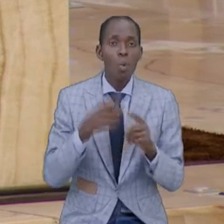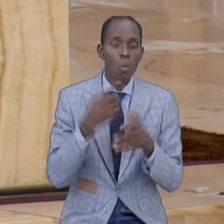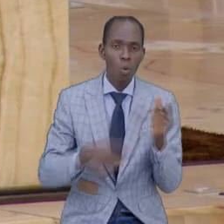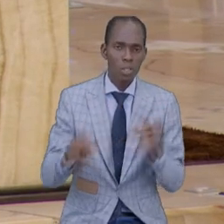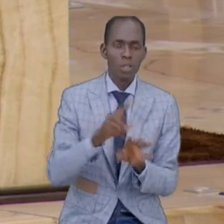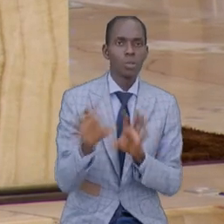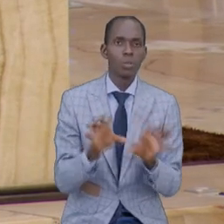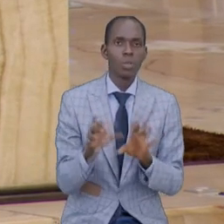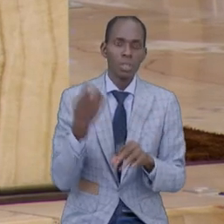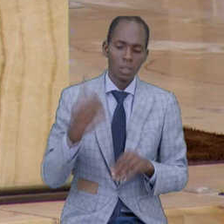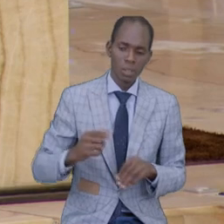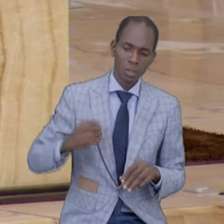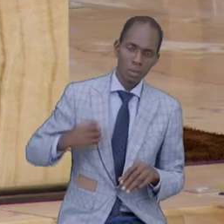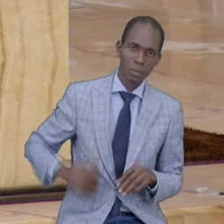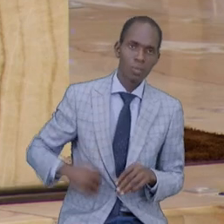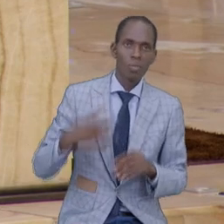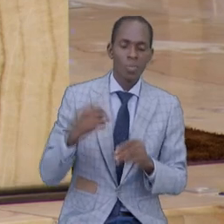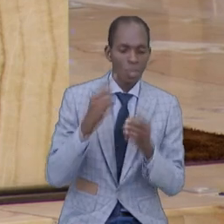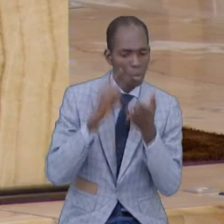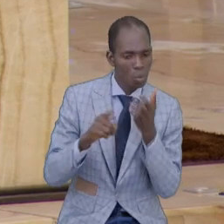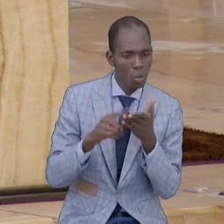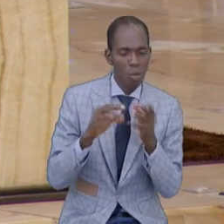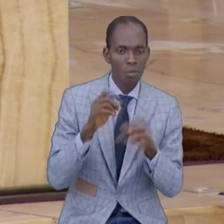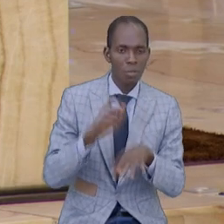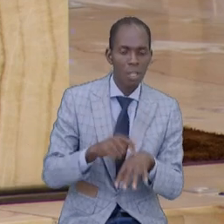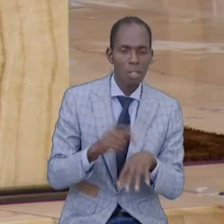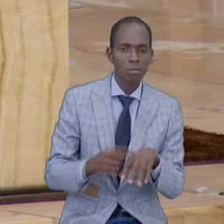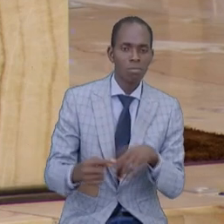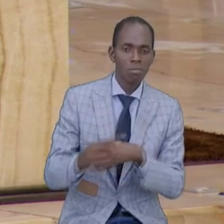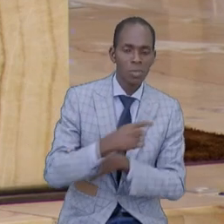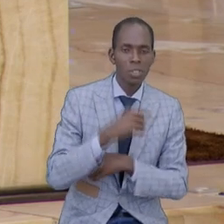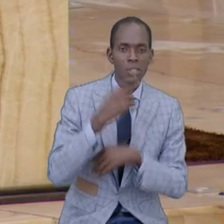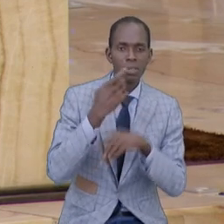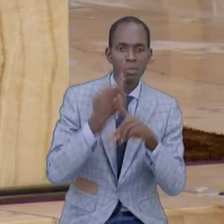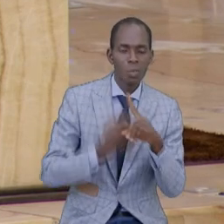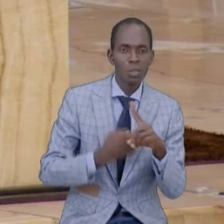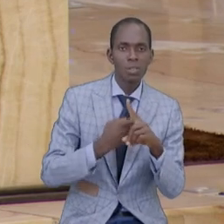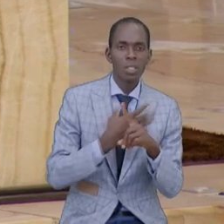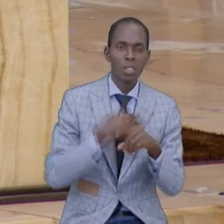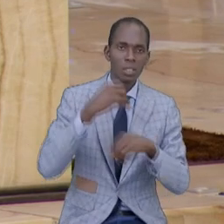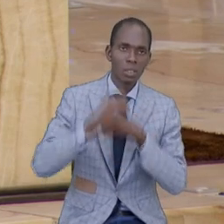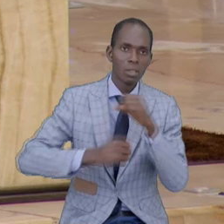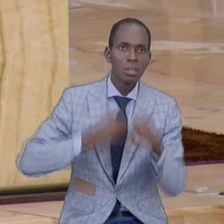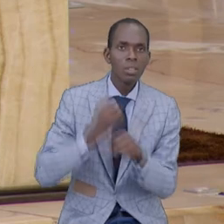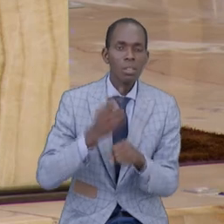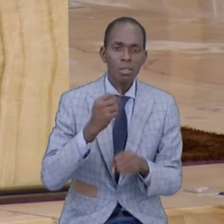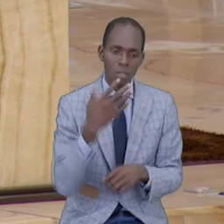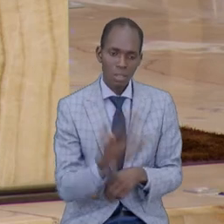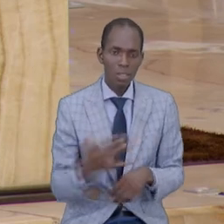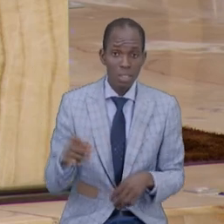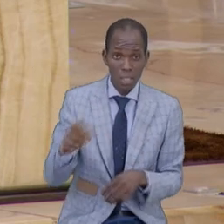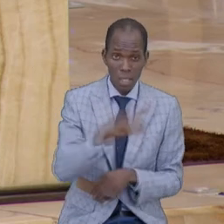circumcision, the observance of times, of days, of months, of years, the things they